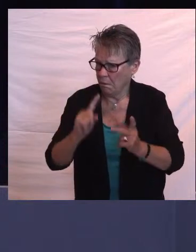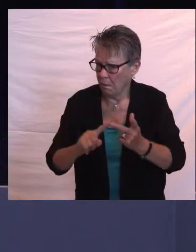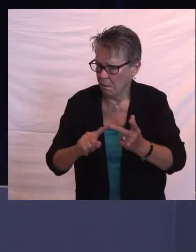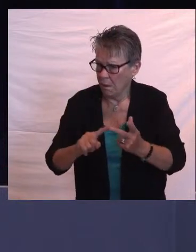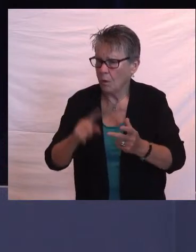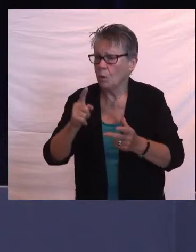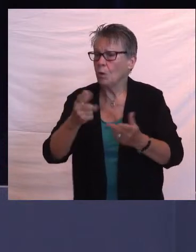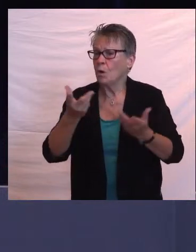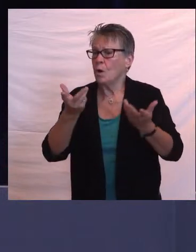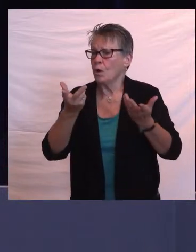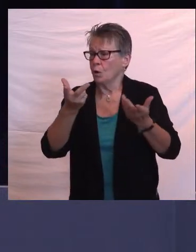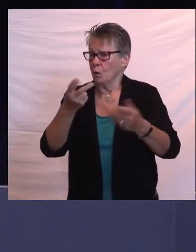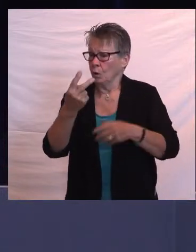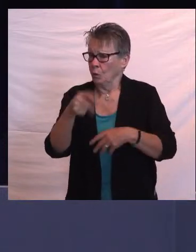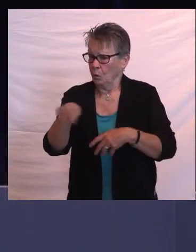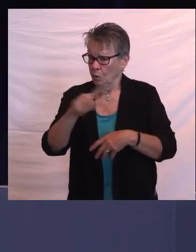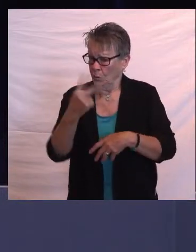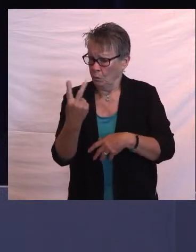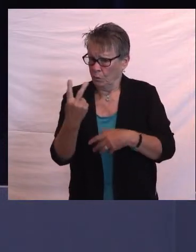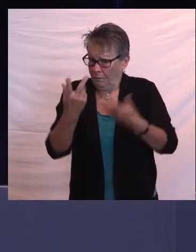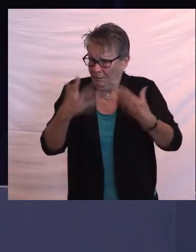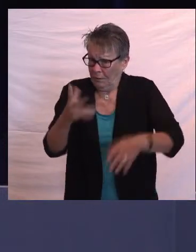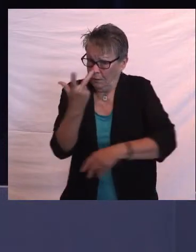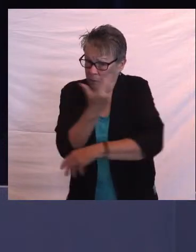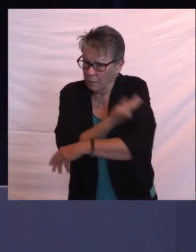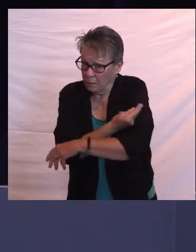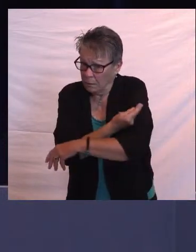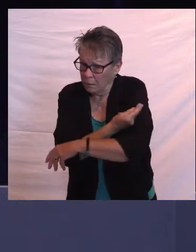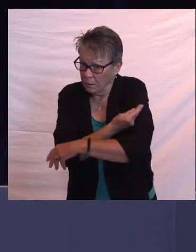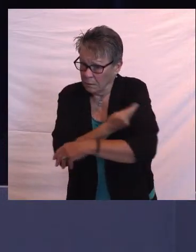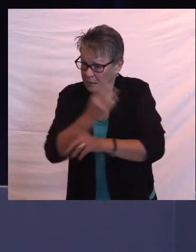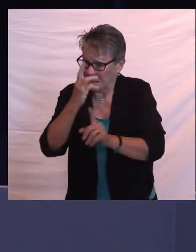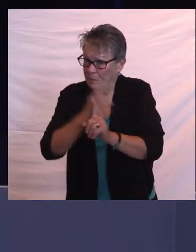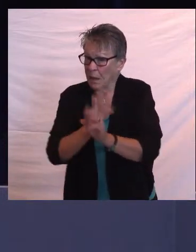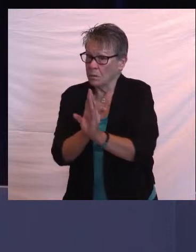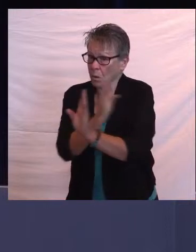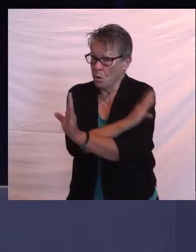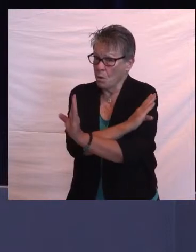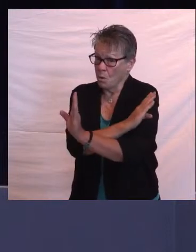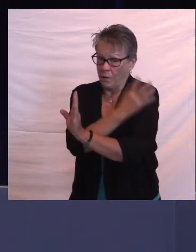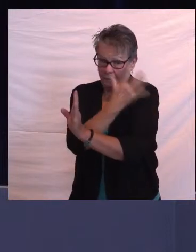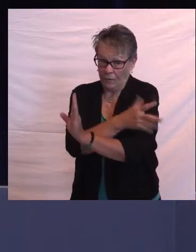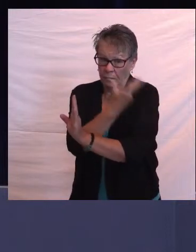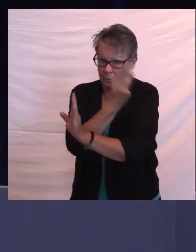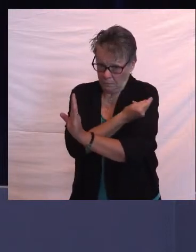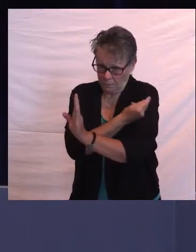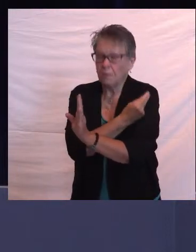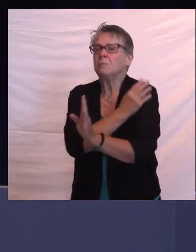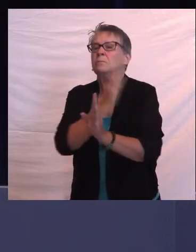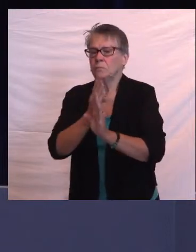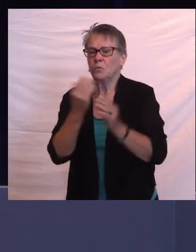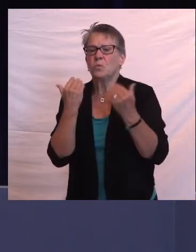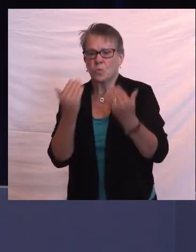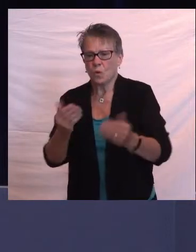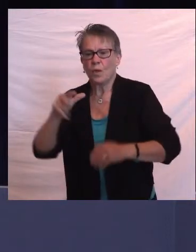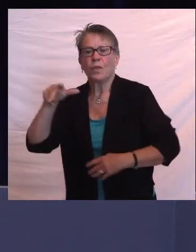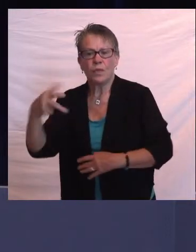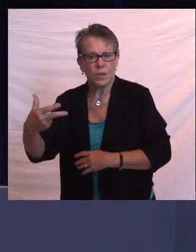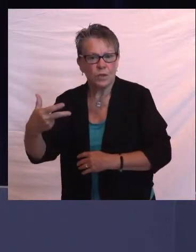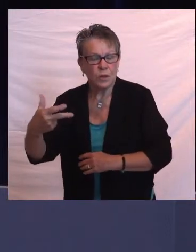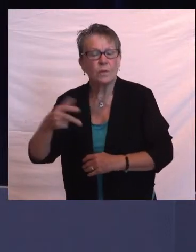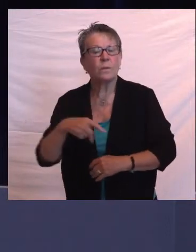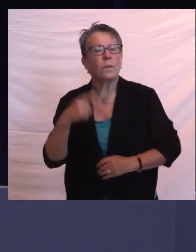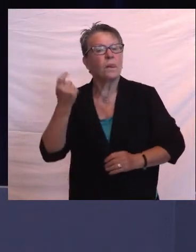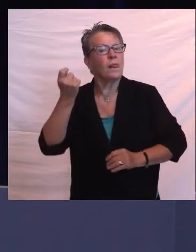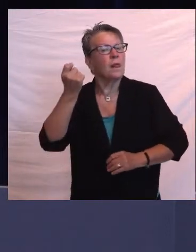least 6 months ago. Specifically, to reiterate what the governor shared, the CDC recommends people 65 years and